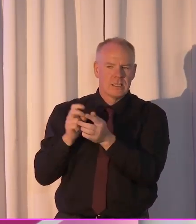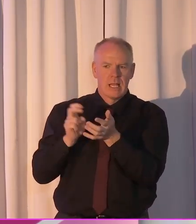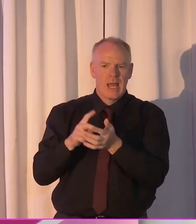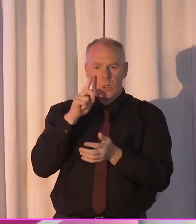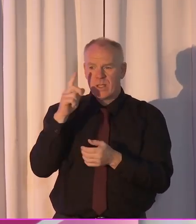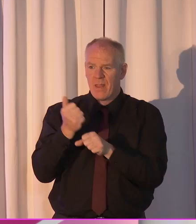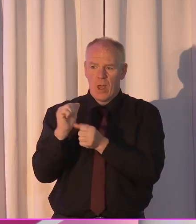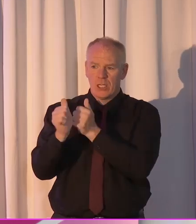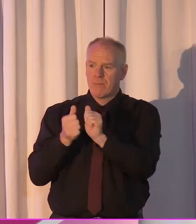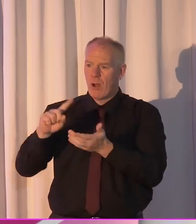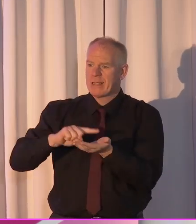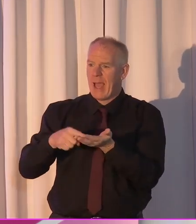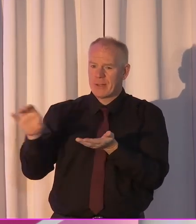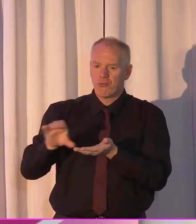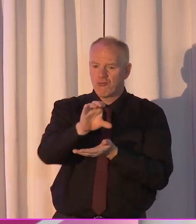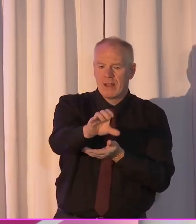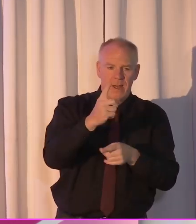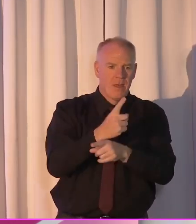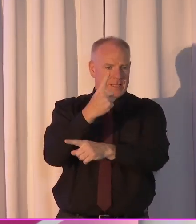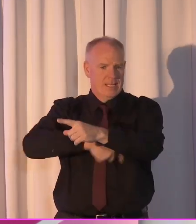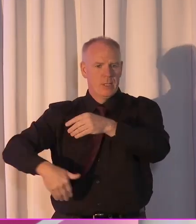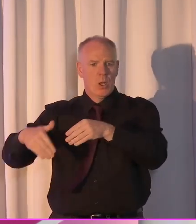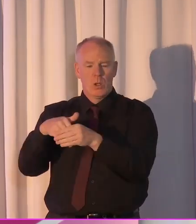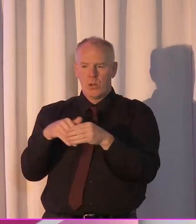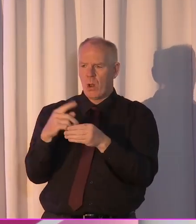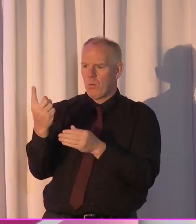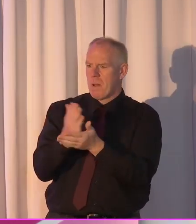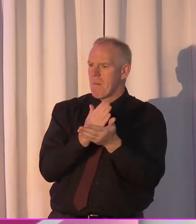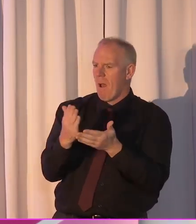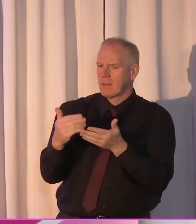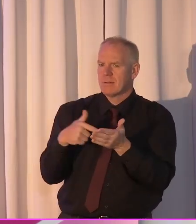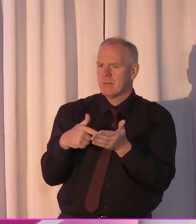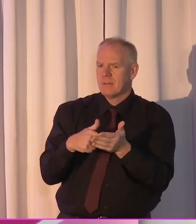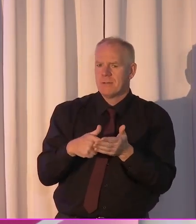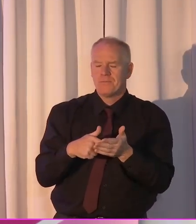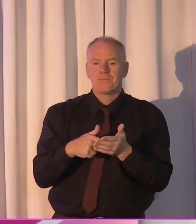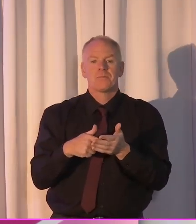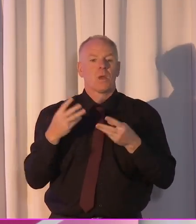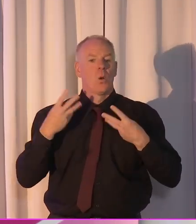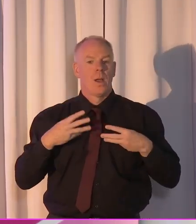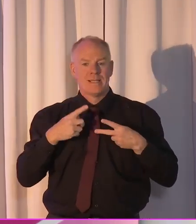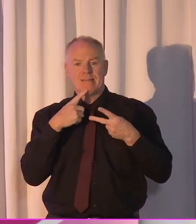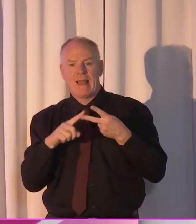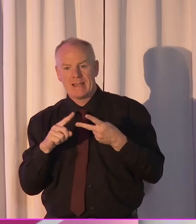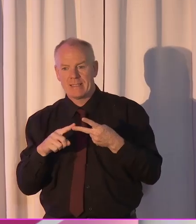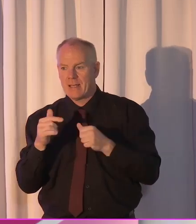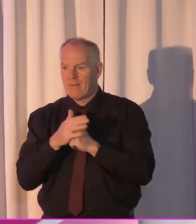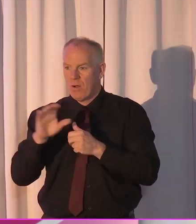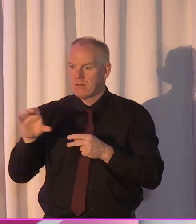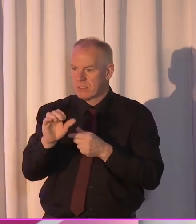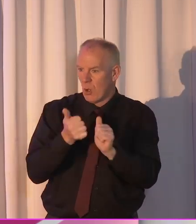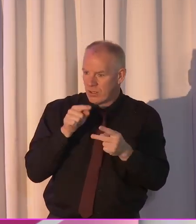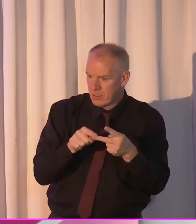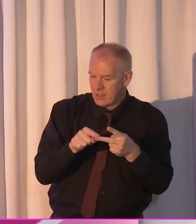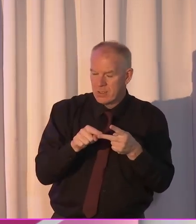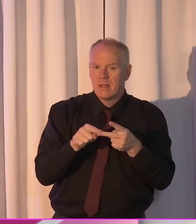sports capital grants that have been given out, disability is one of the segments within it. And women is the other segment that has made its